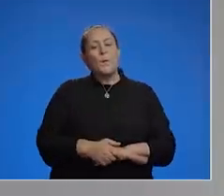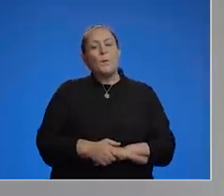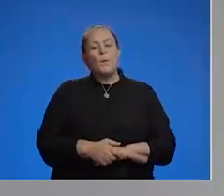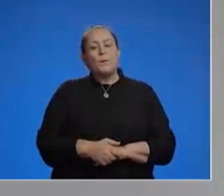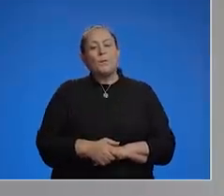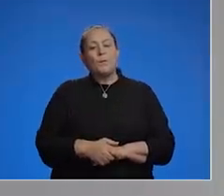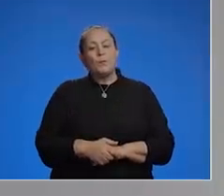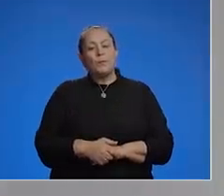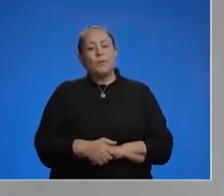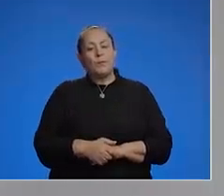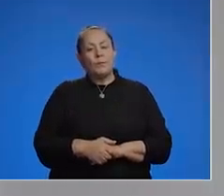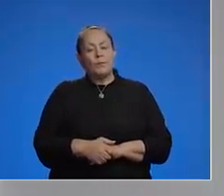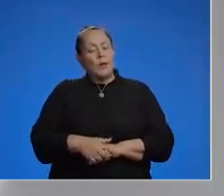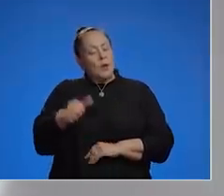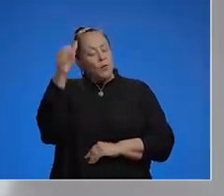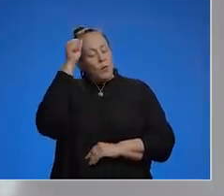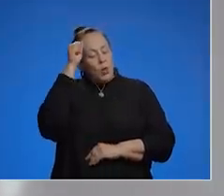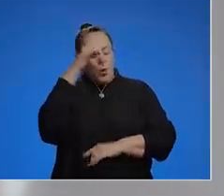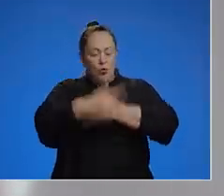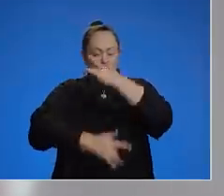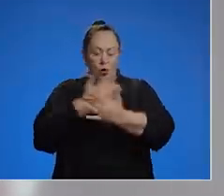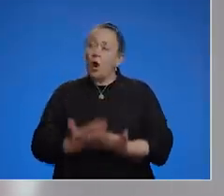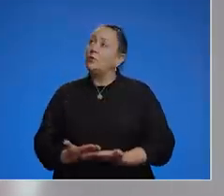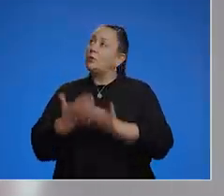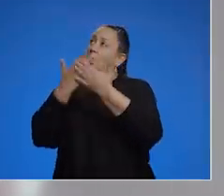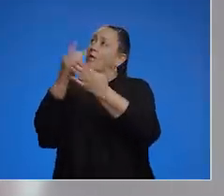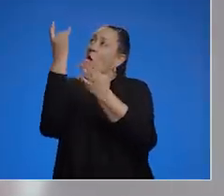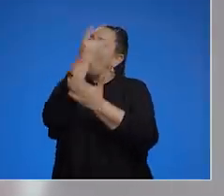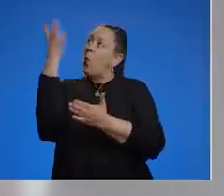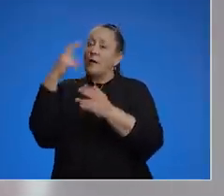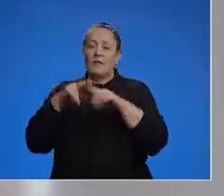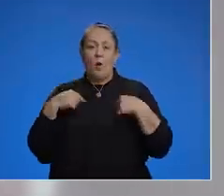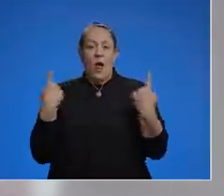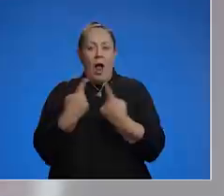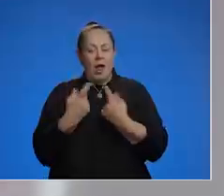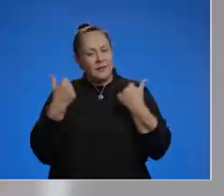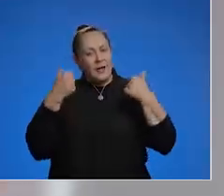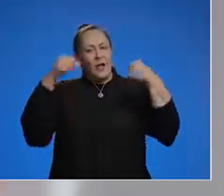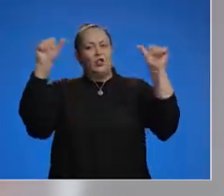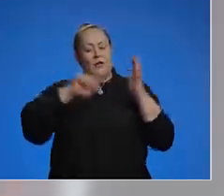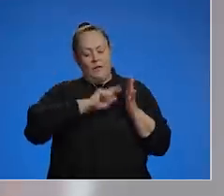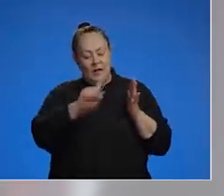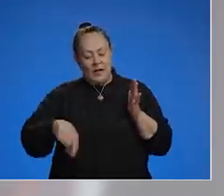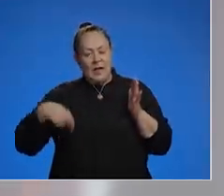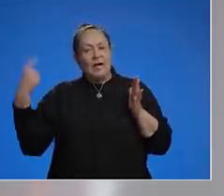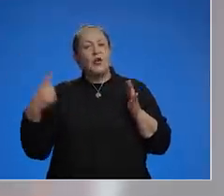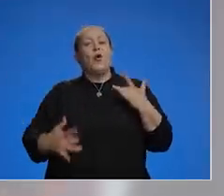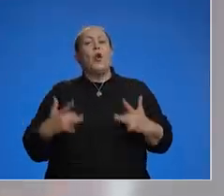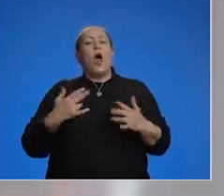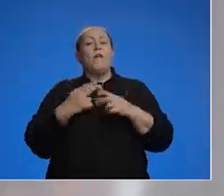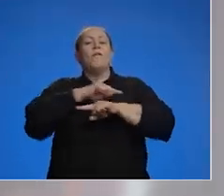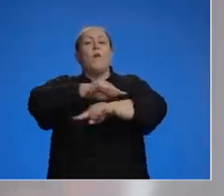By virtue of that one single offering, he has achieved the eternal